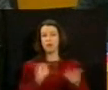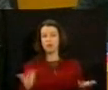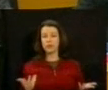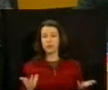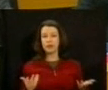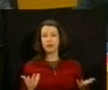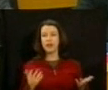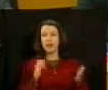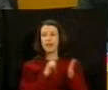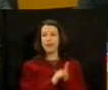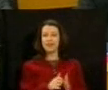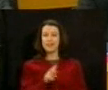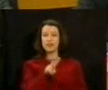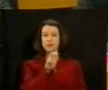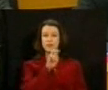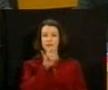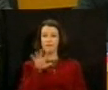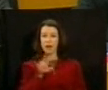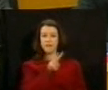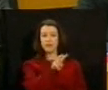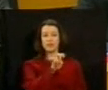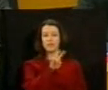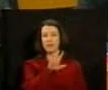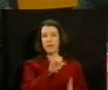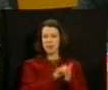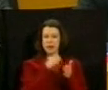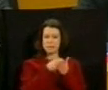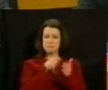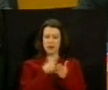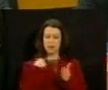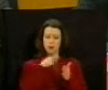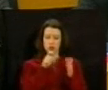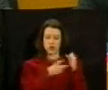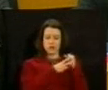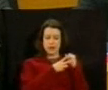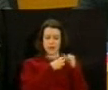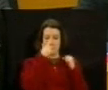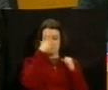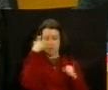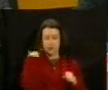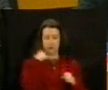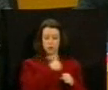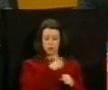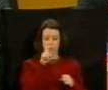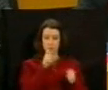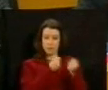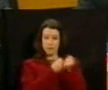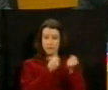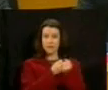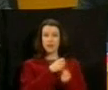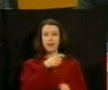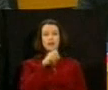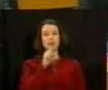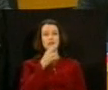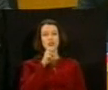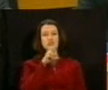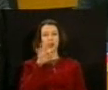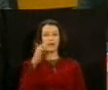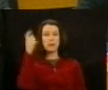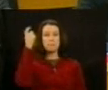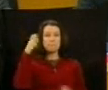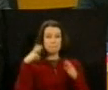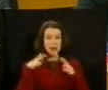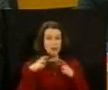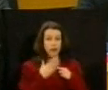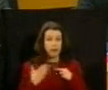that's 275 and 275. That's money that we need to save because we're going to be funding a sheriff's pension thing here, and